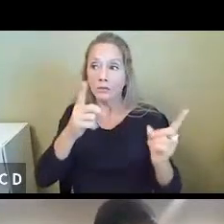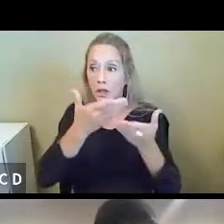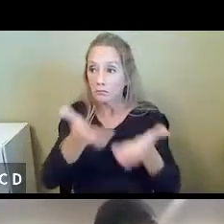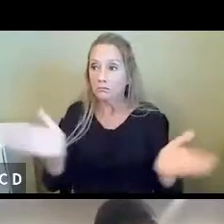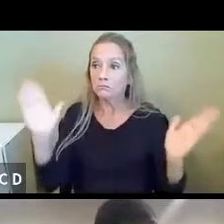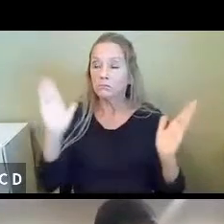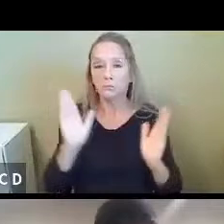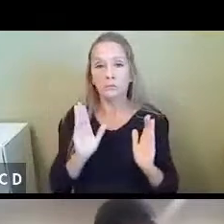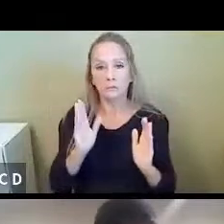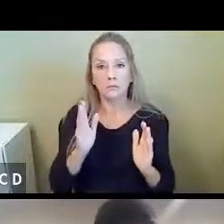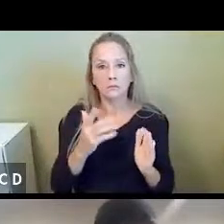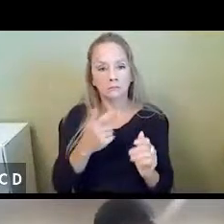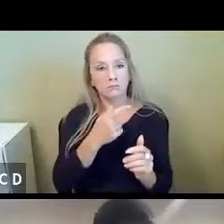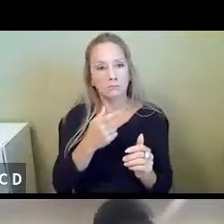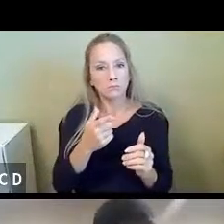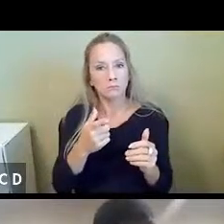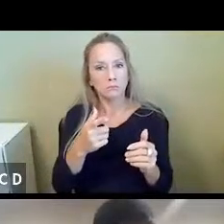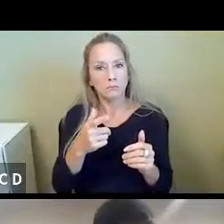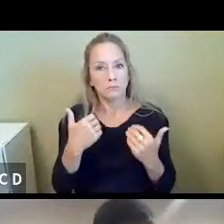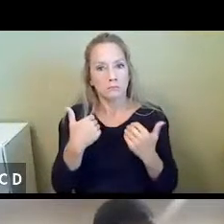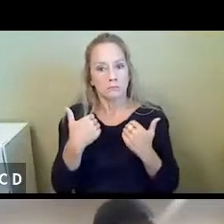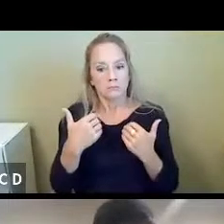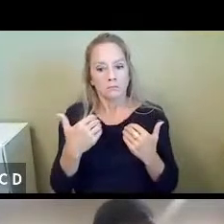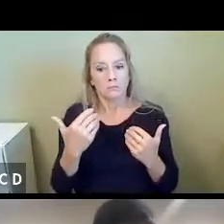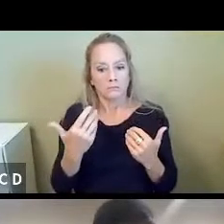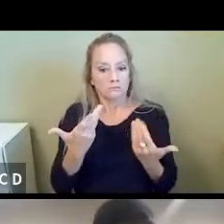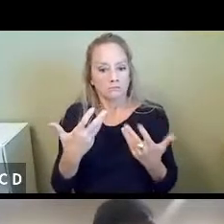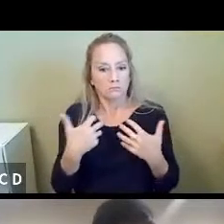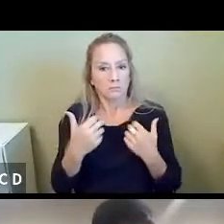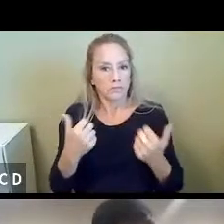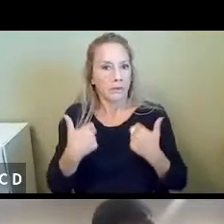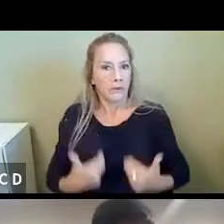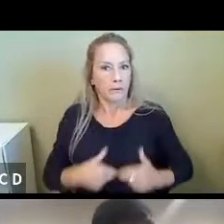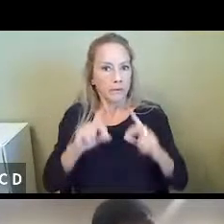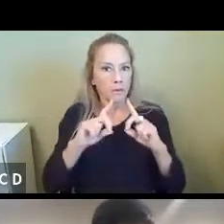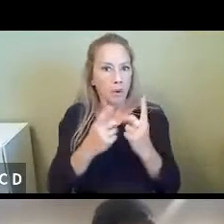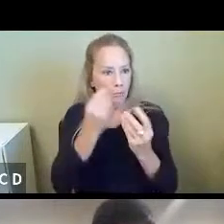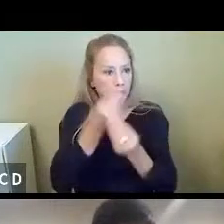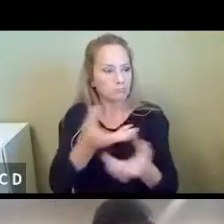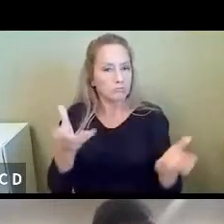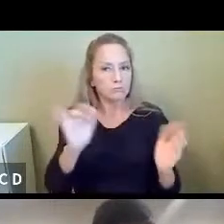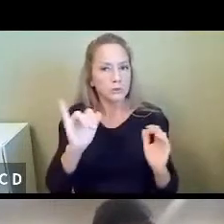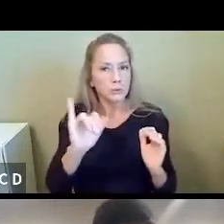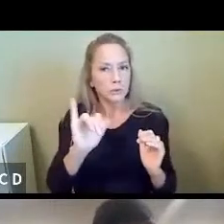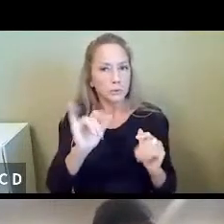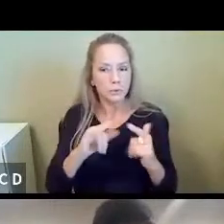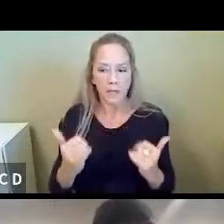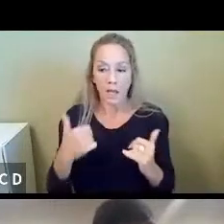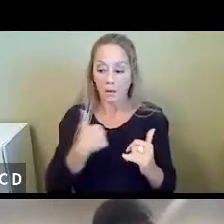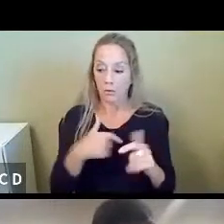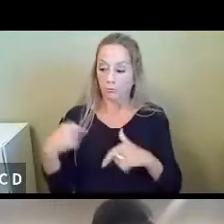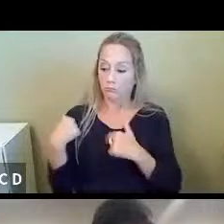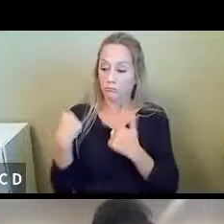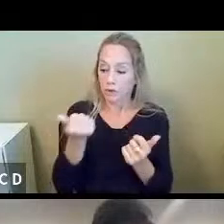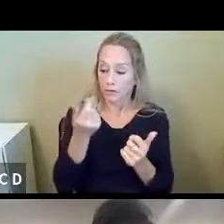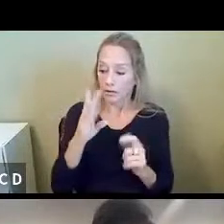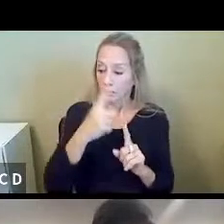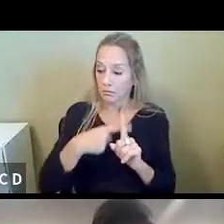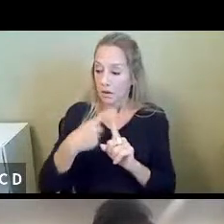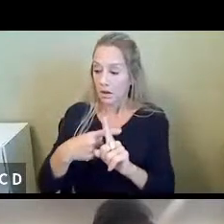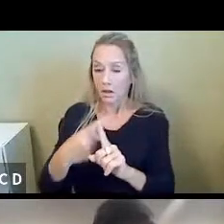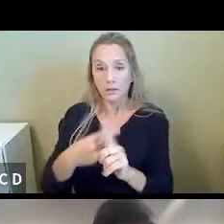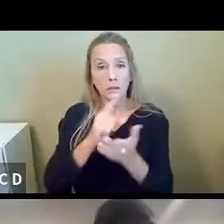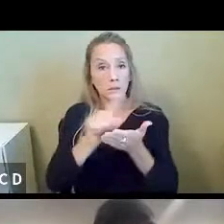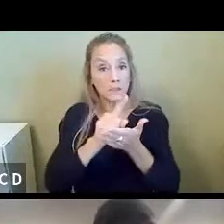that information. And I think that as we've now been at this for a period of months, just simply to